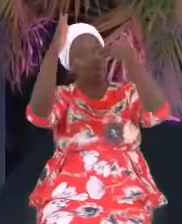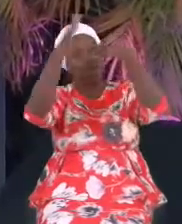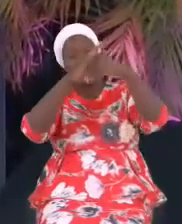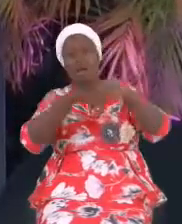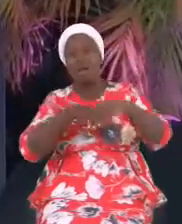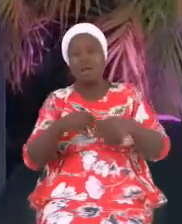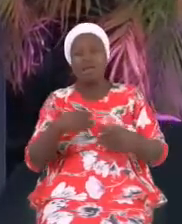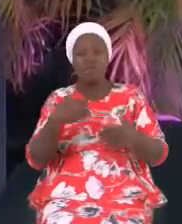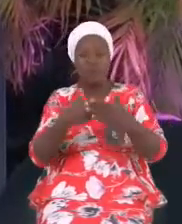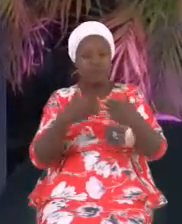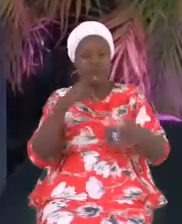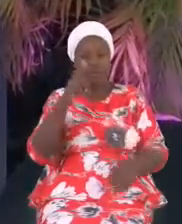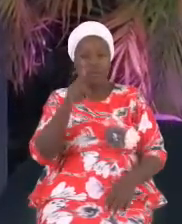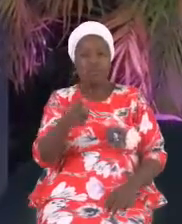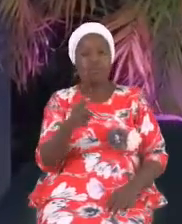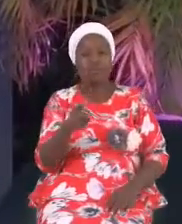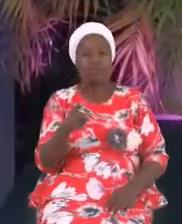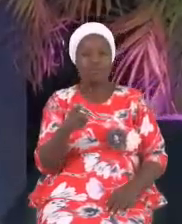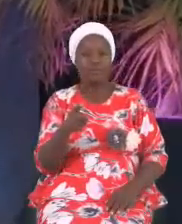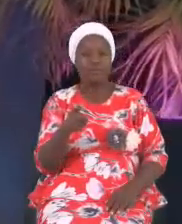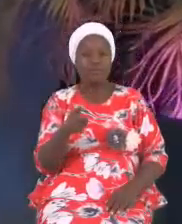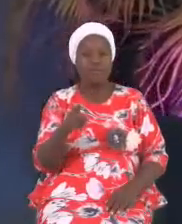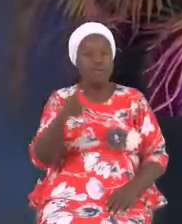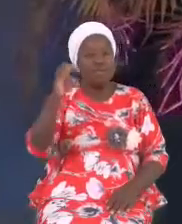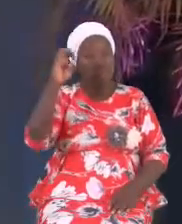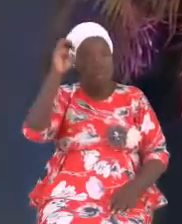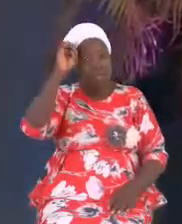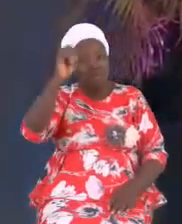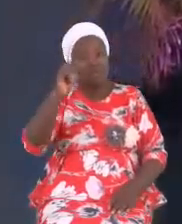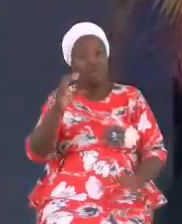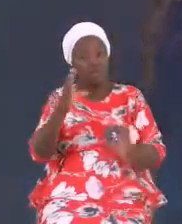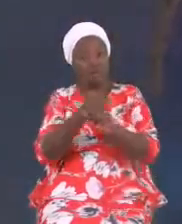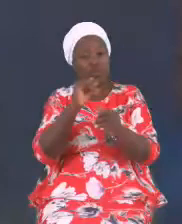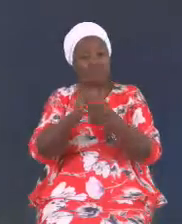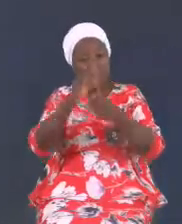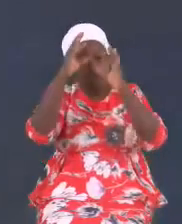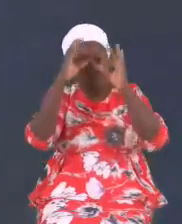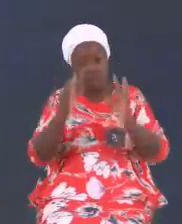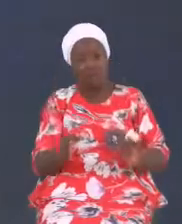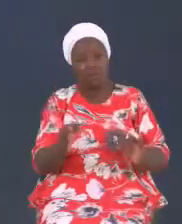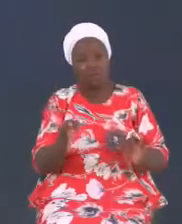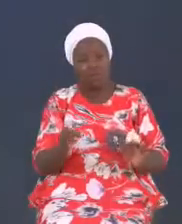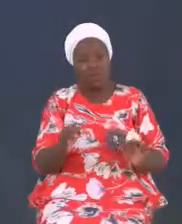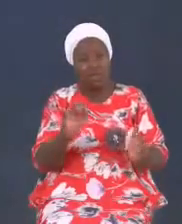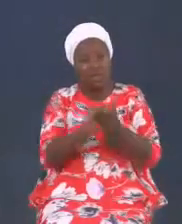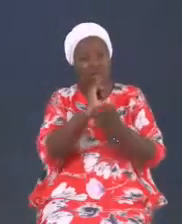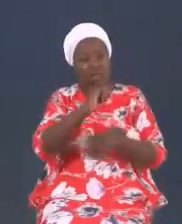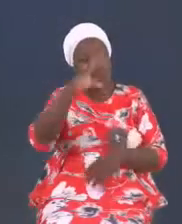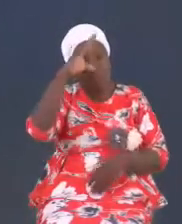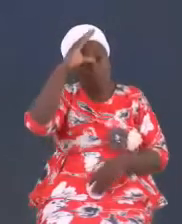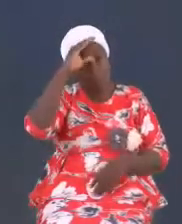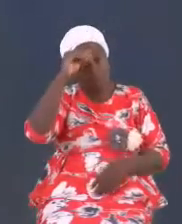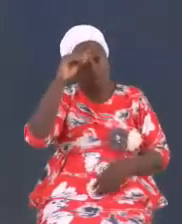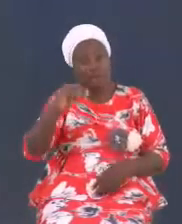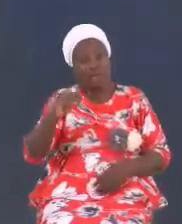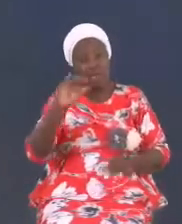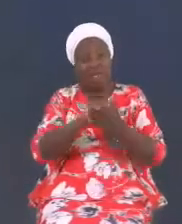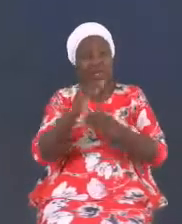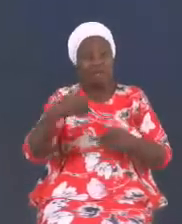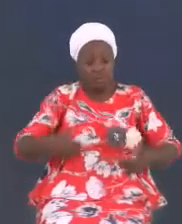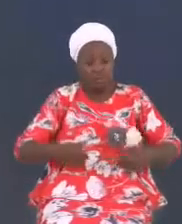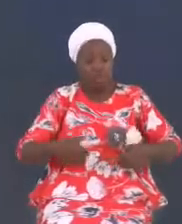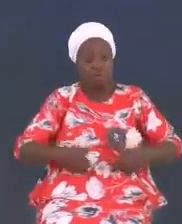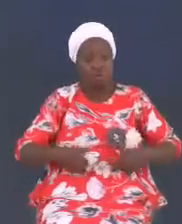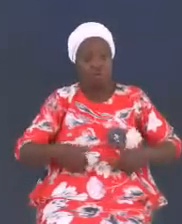before thee. He took that decision. That's the boy, that's the young man, that's the